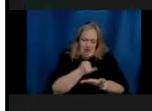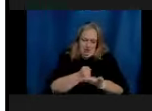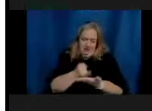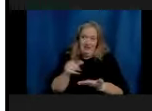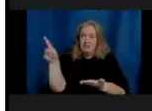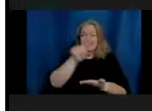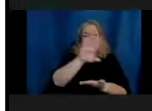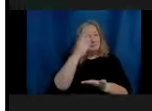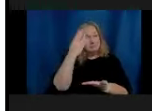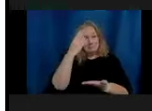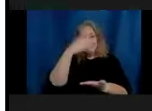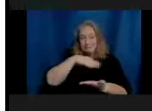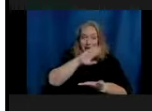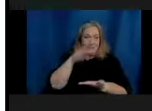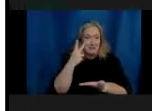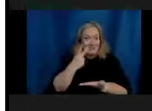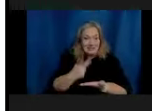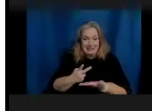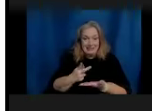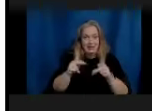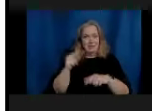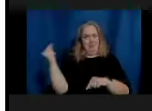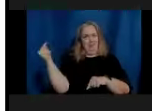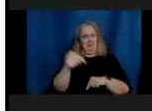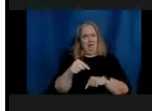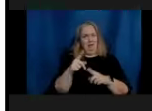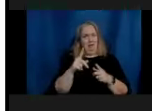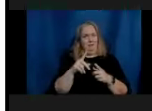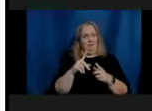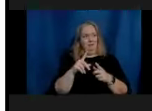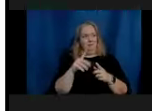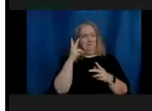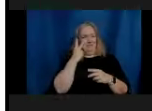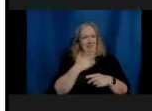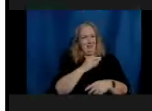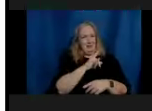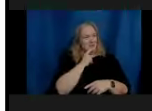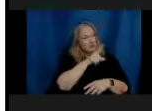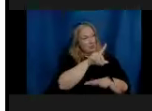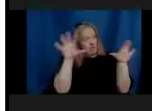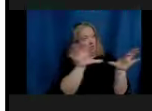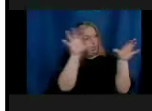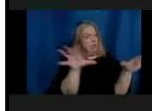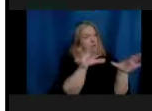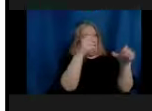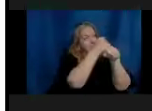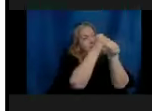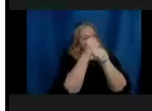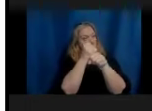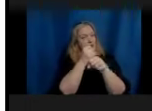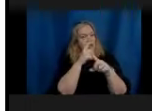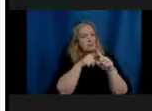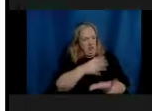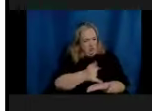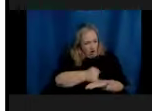seeing. And people would always come to my studio and be like, why aren't the drawings the thing? Why are you doing all of this work into all of these drawings and then no one